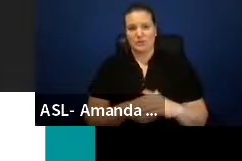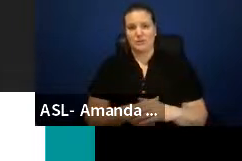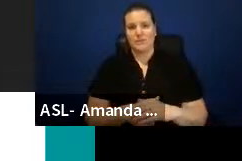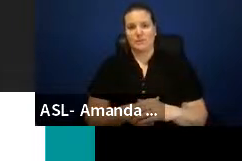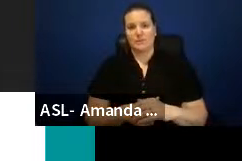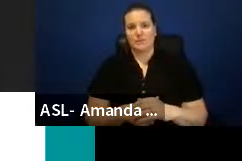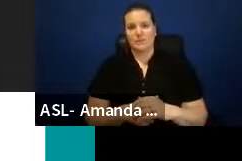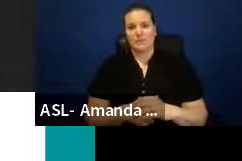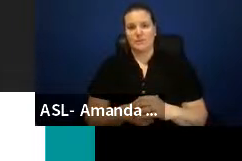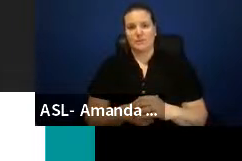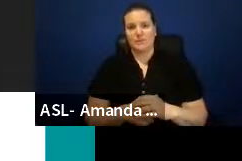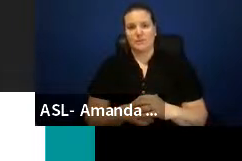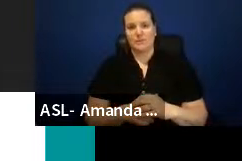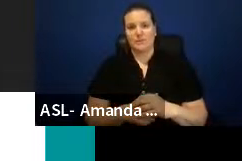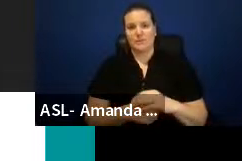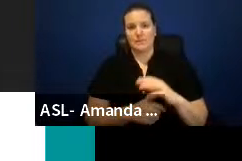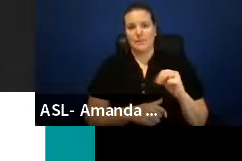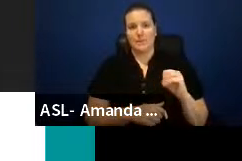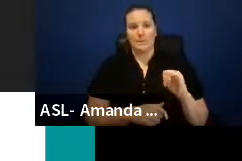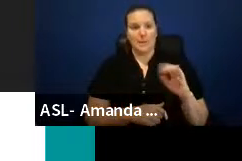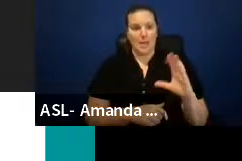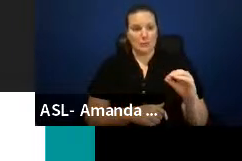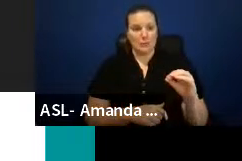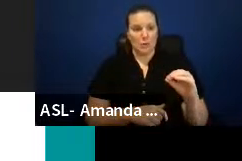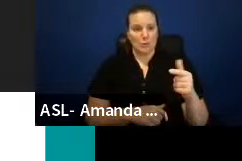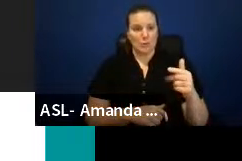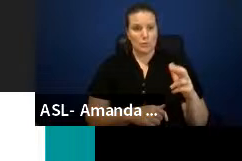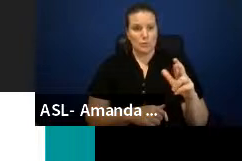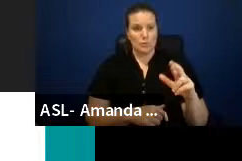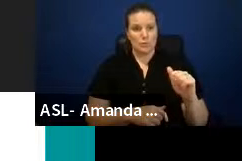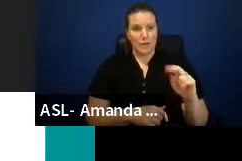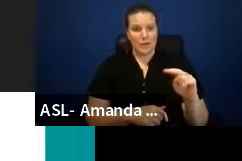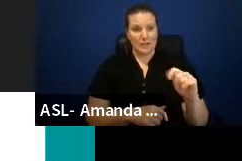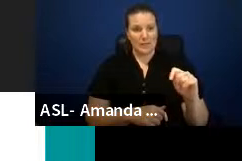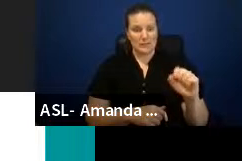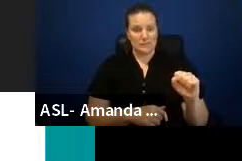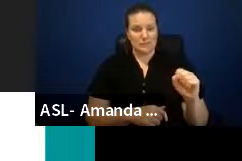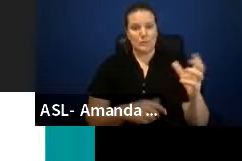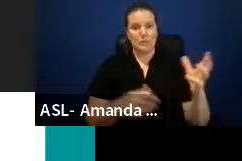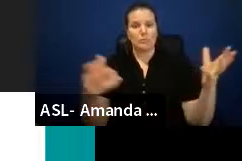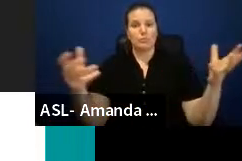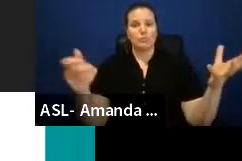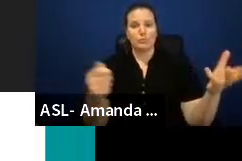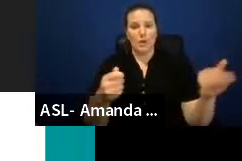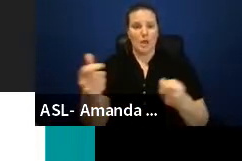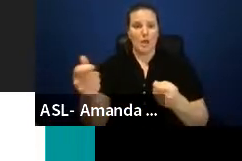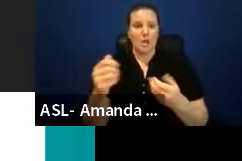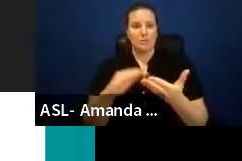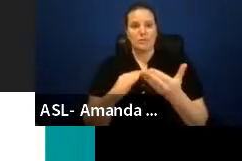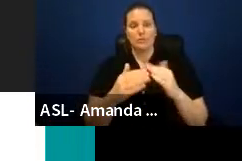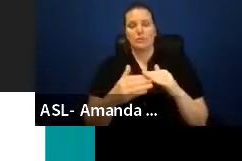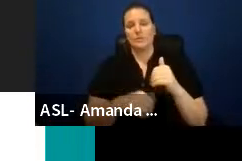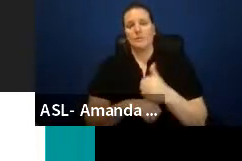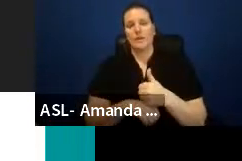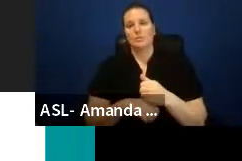We created micro grants to where we brought community-based organizations to